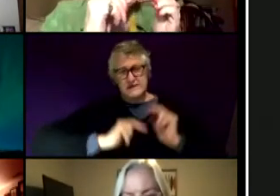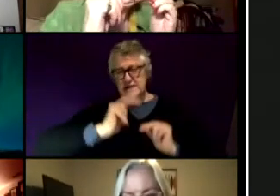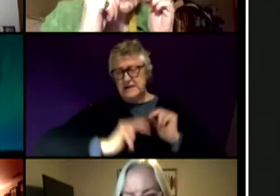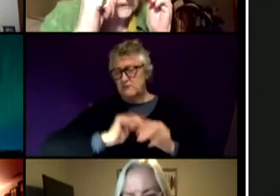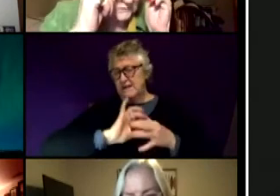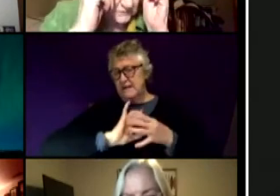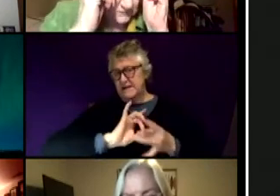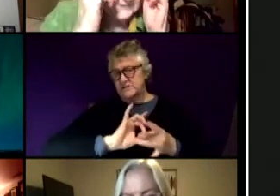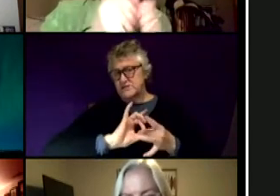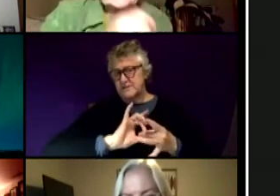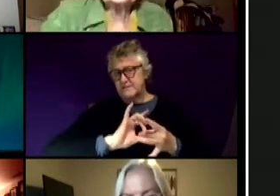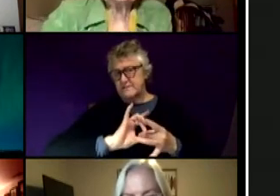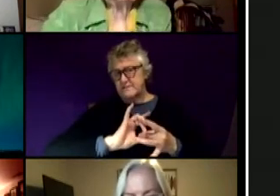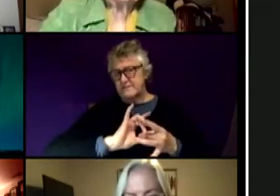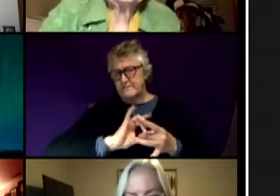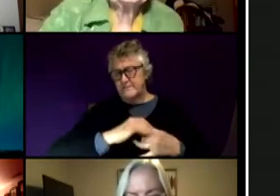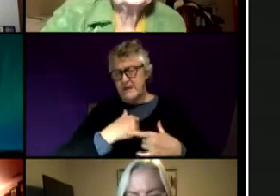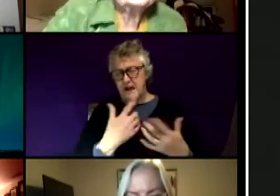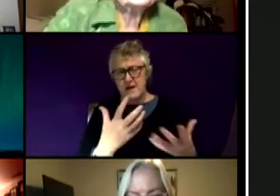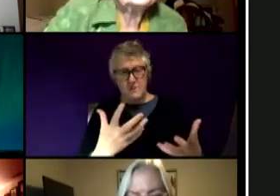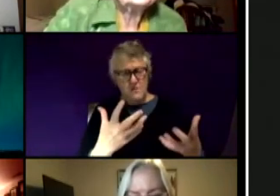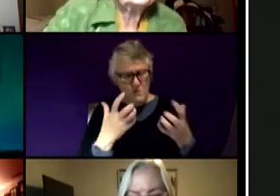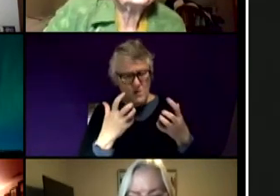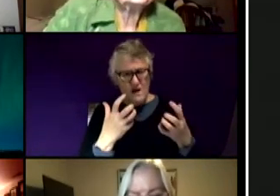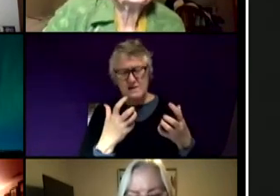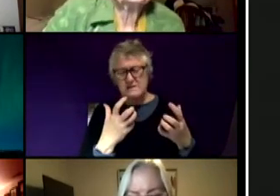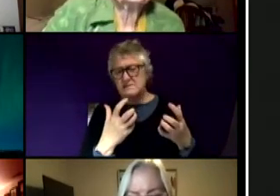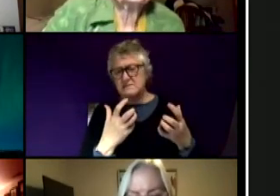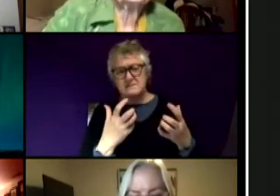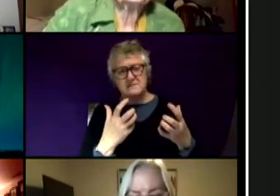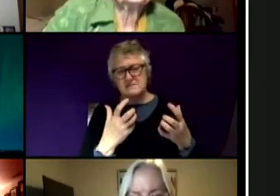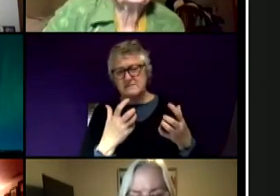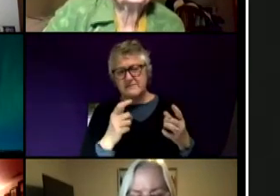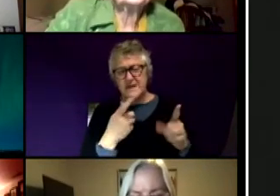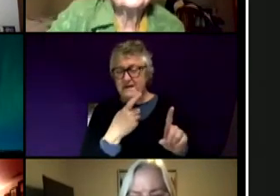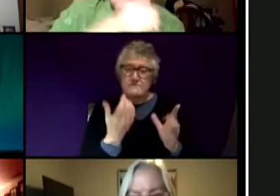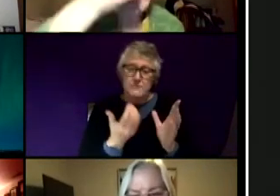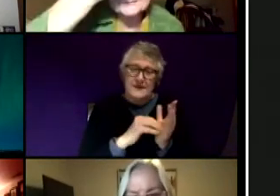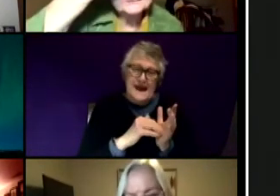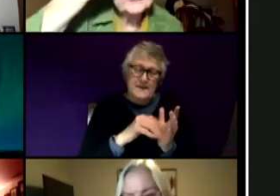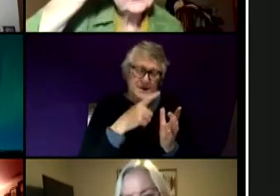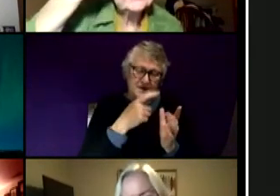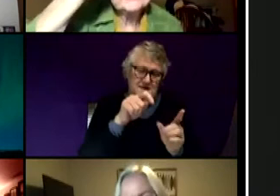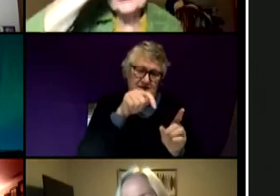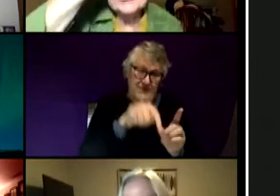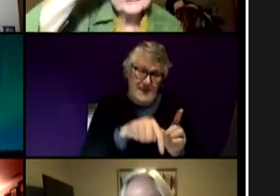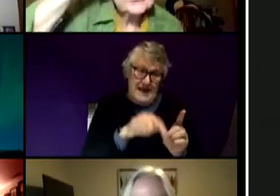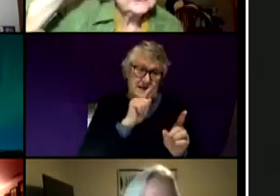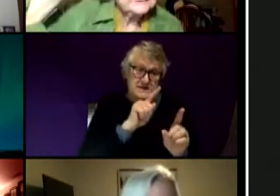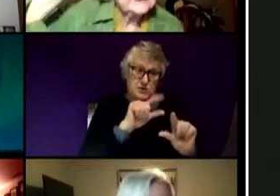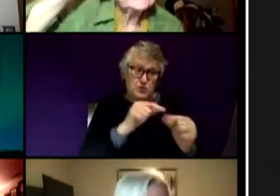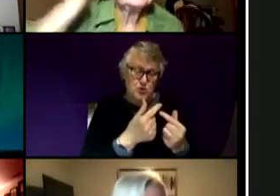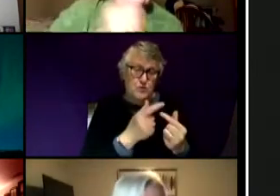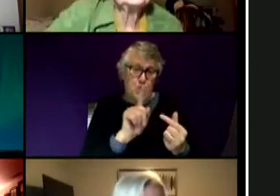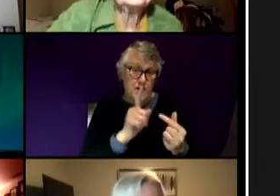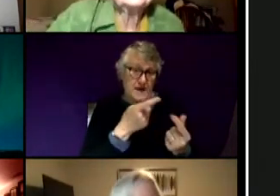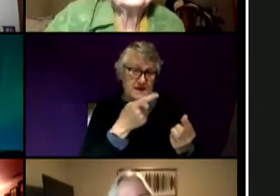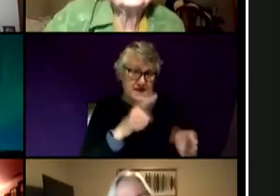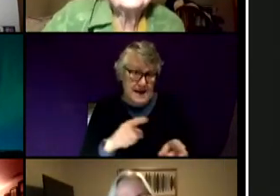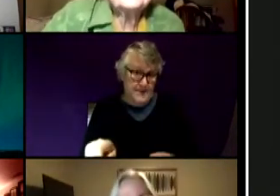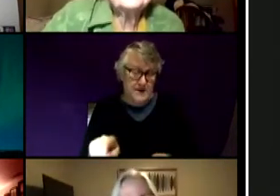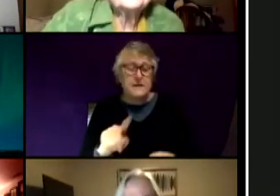to invite people to the Behavioral Health Subcommittee again, because that's a group where that is happening. And